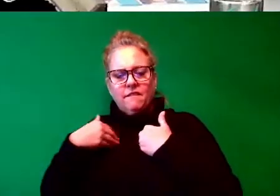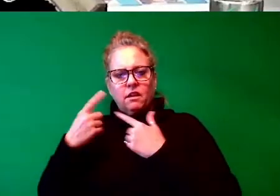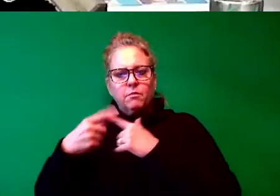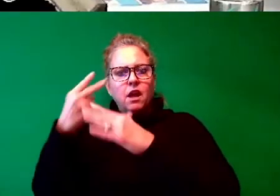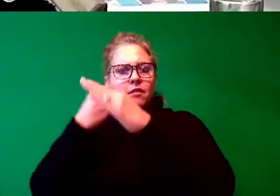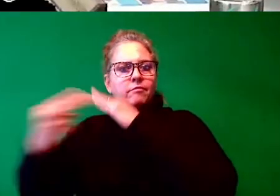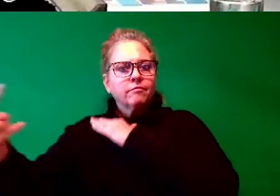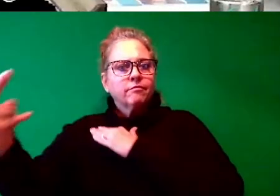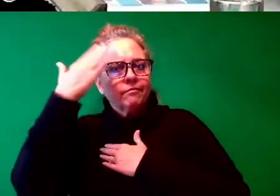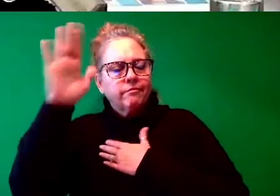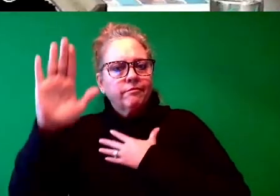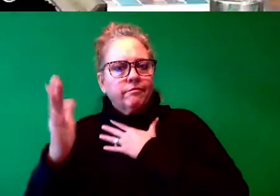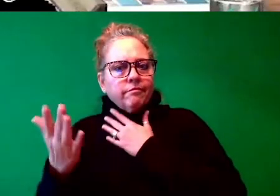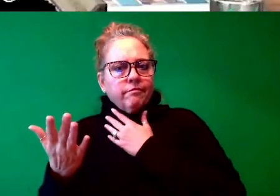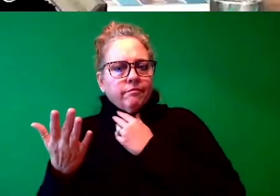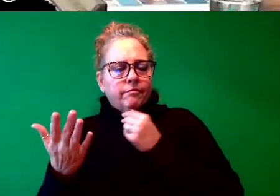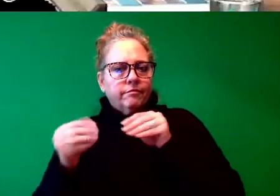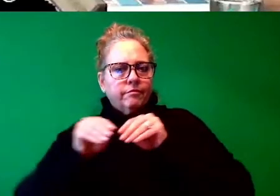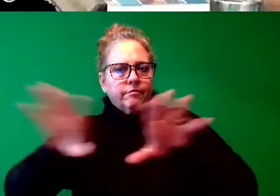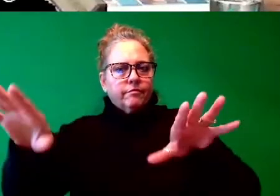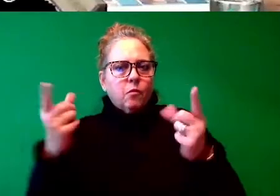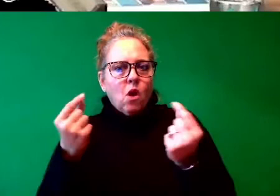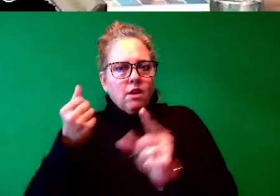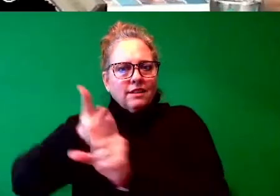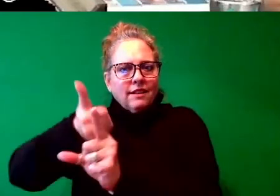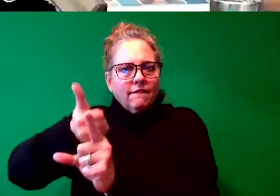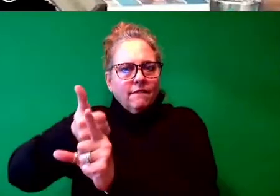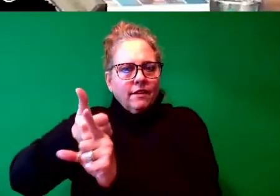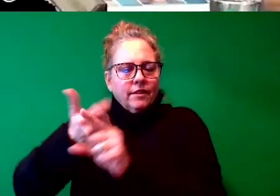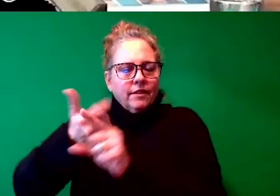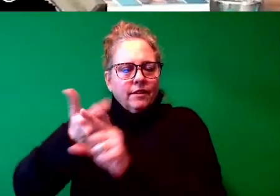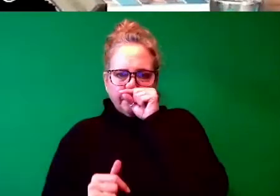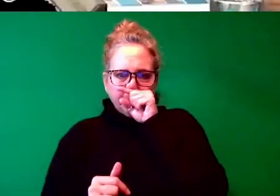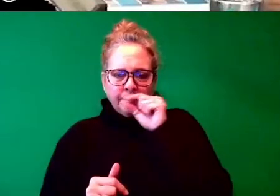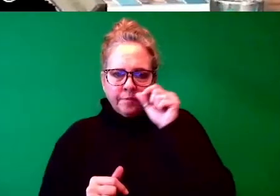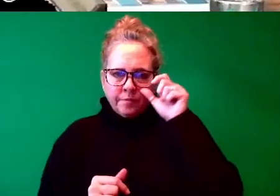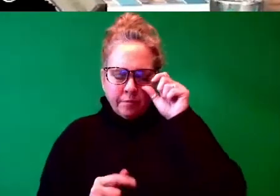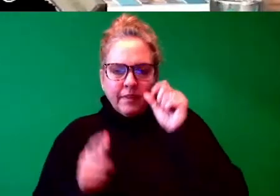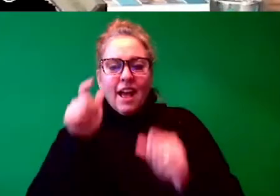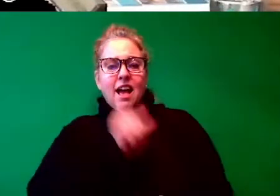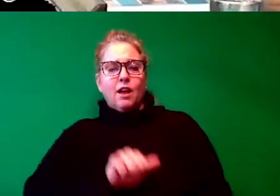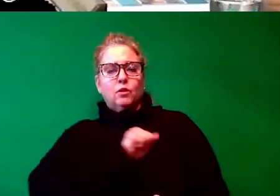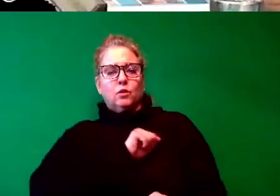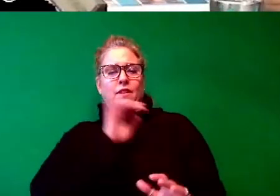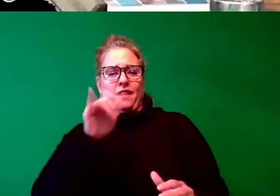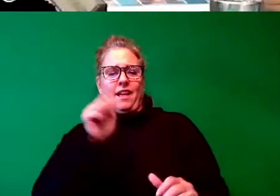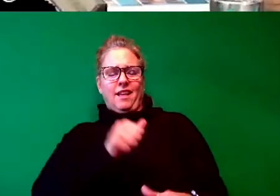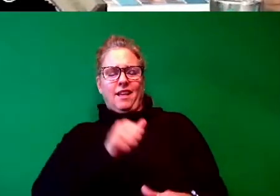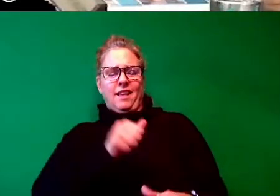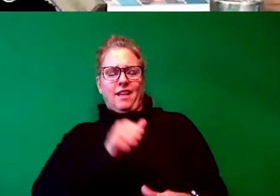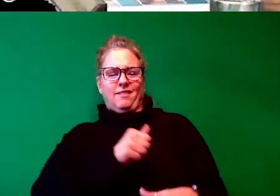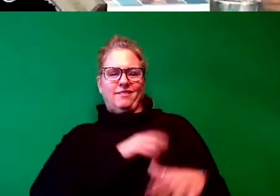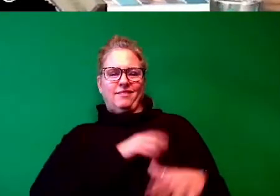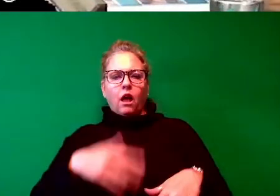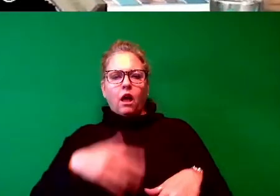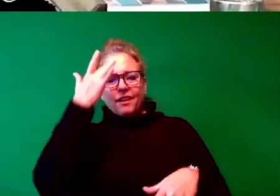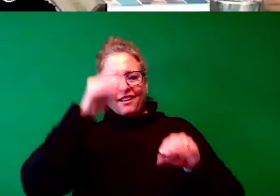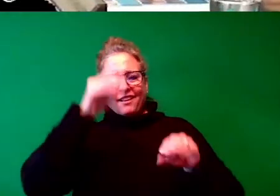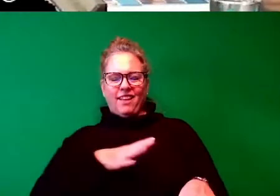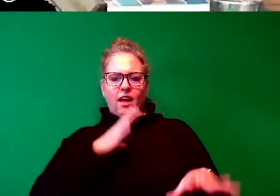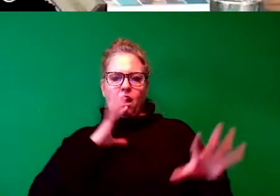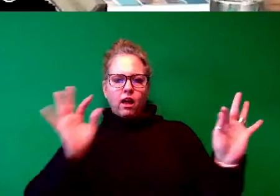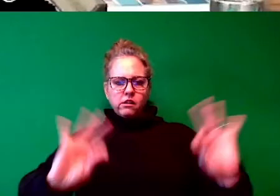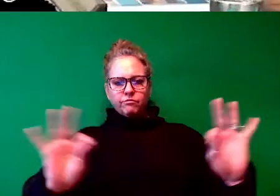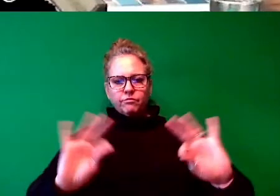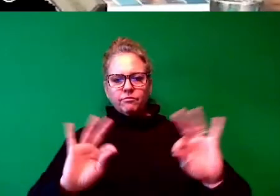definition, we don't yet fully understand. A cavalier attitude about a future new disease could have a dramatically